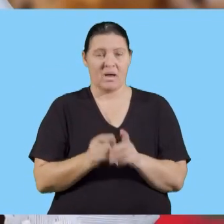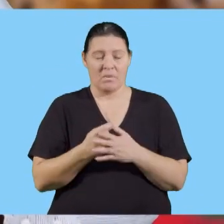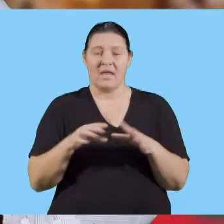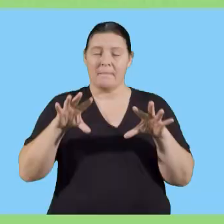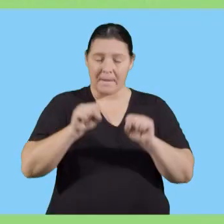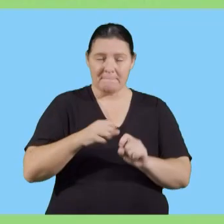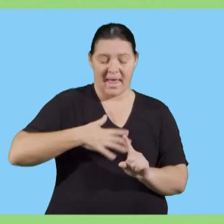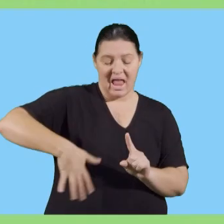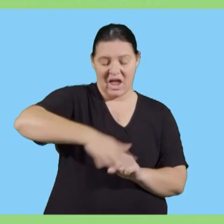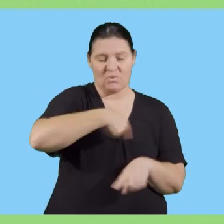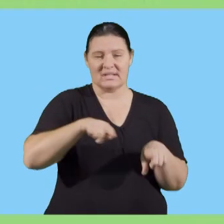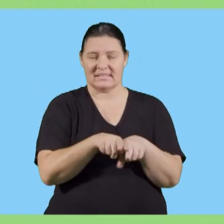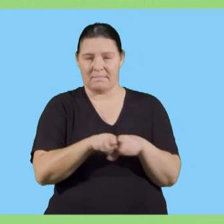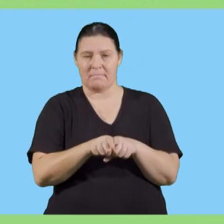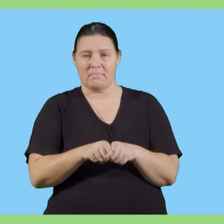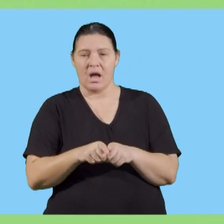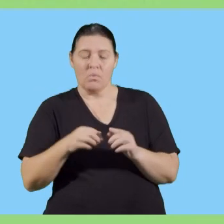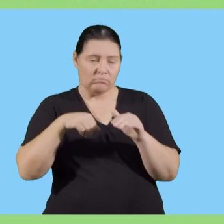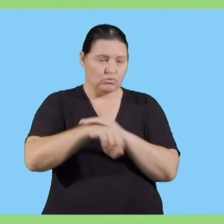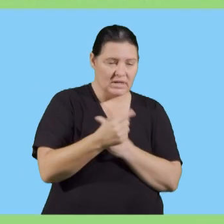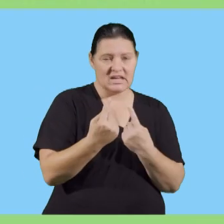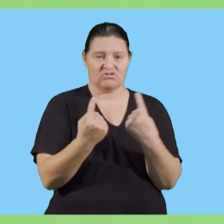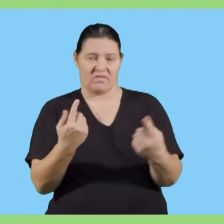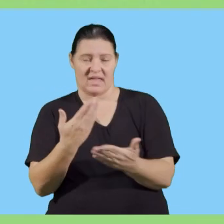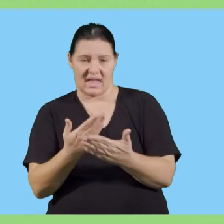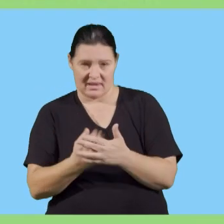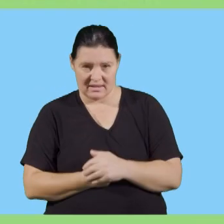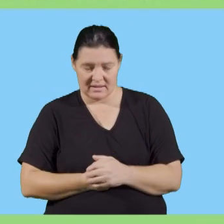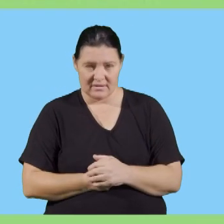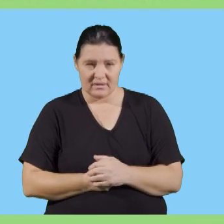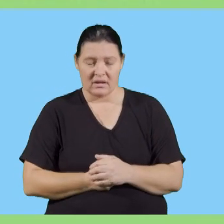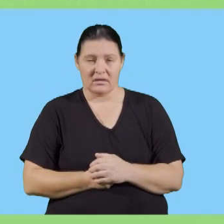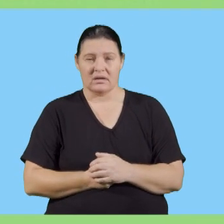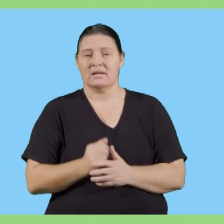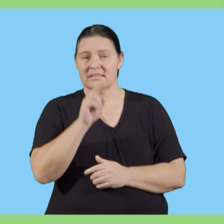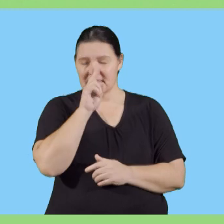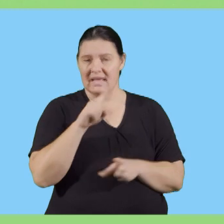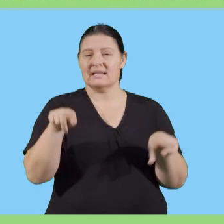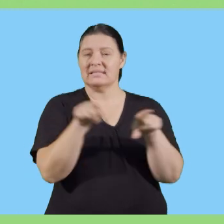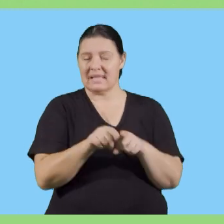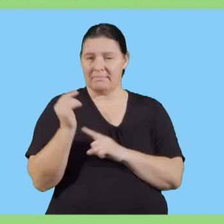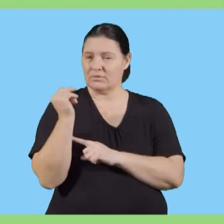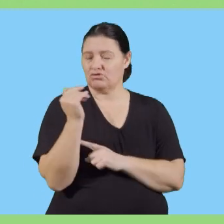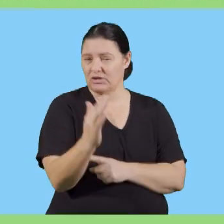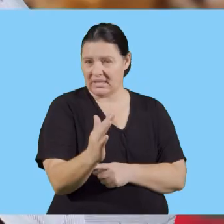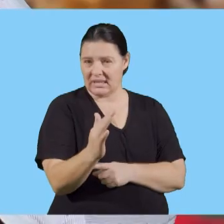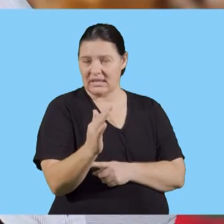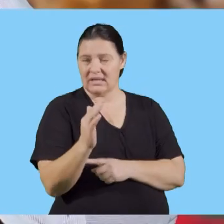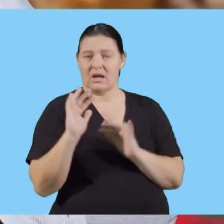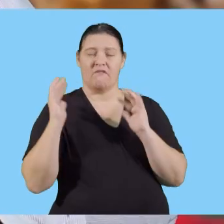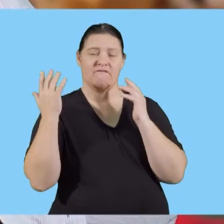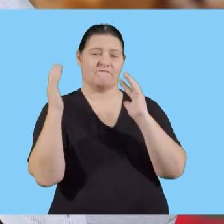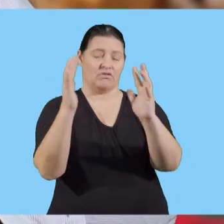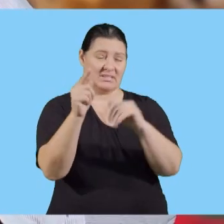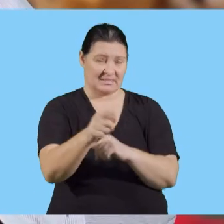here, we have the same type of tree in this forest. So that is an example of a population. And I know that a population